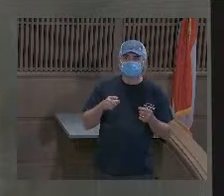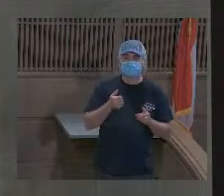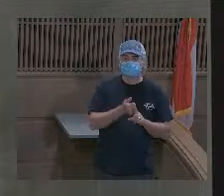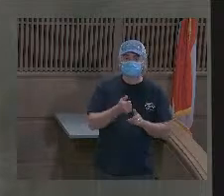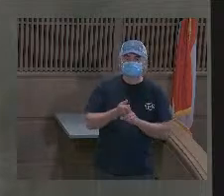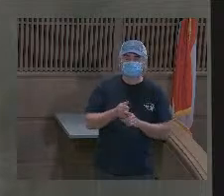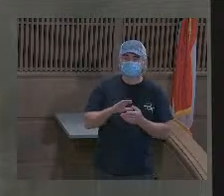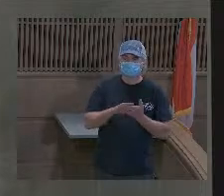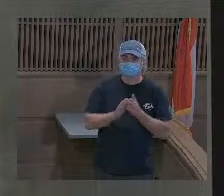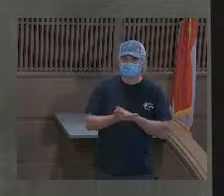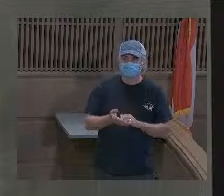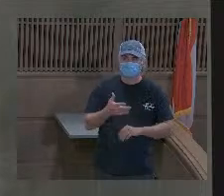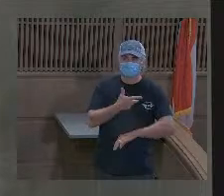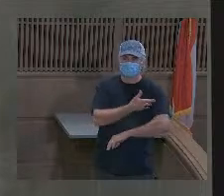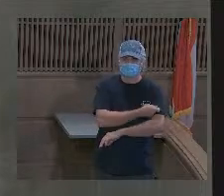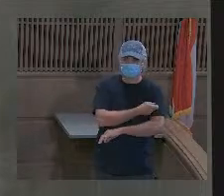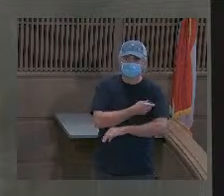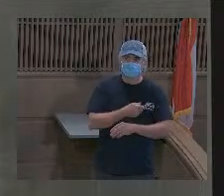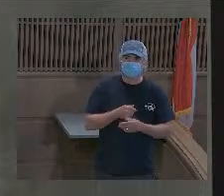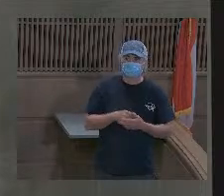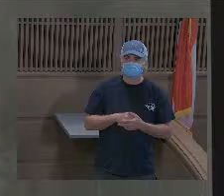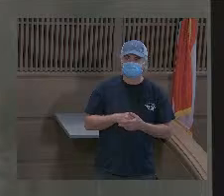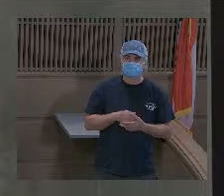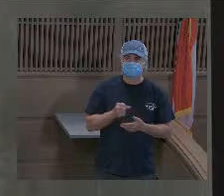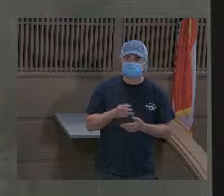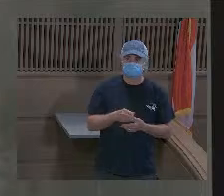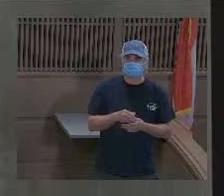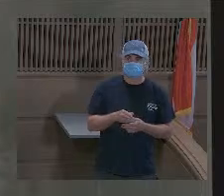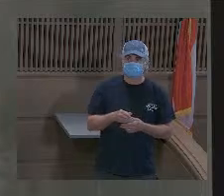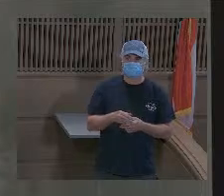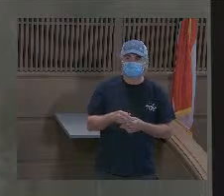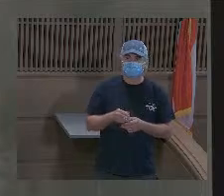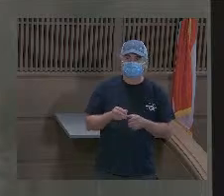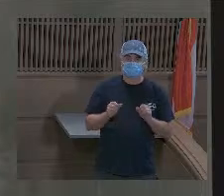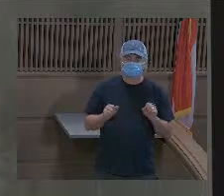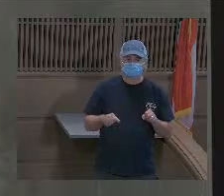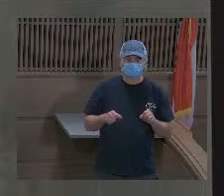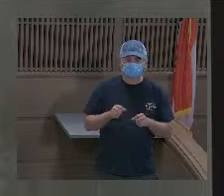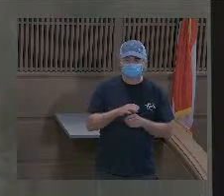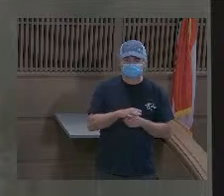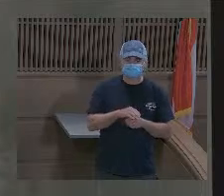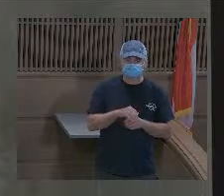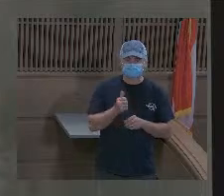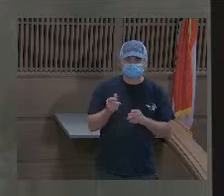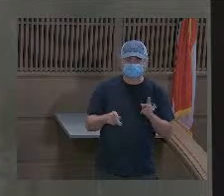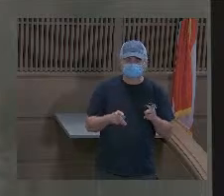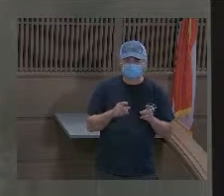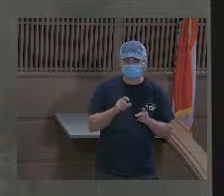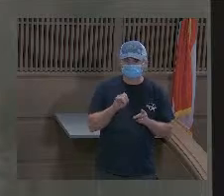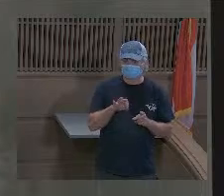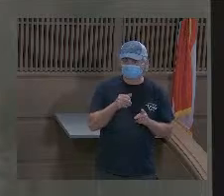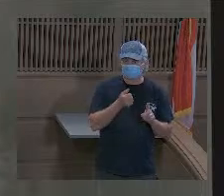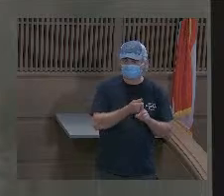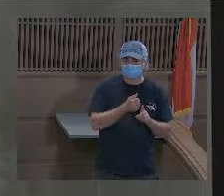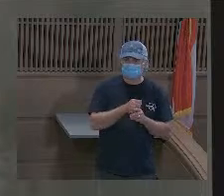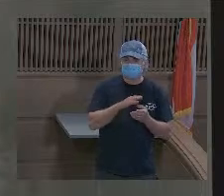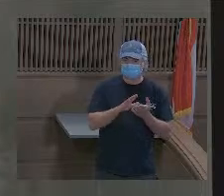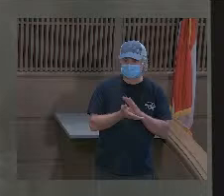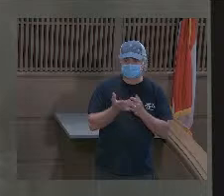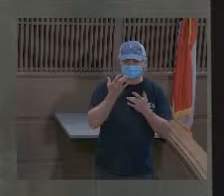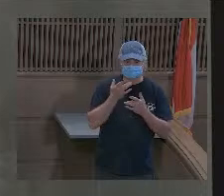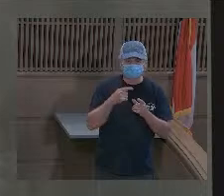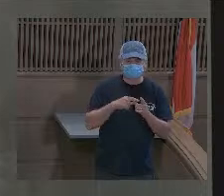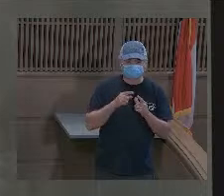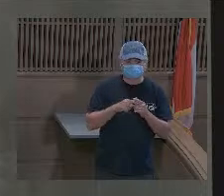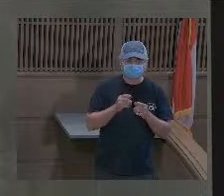Your immune system might be stronger than the person that's in your home, but you can affect them. So I want to say, listen to